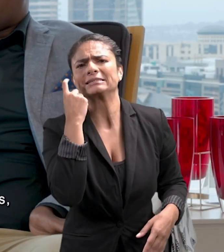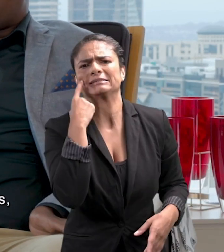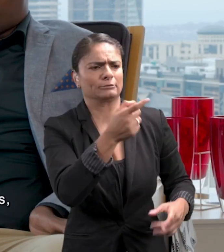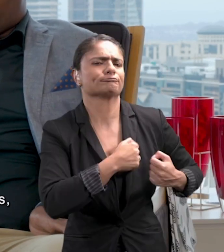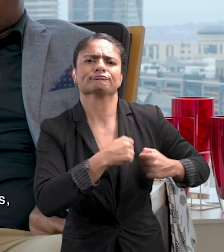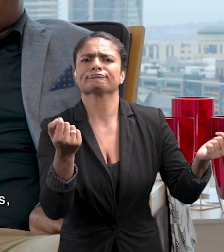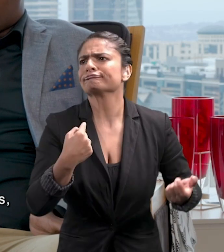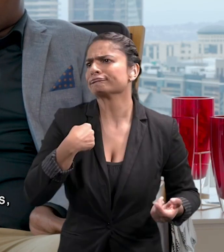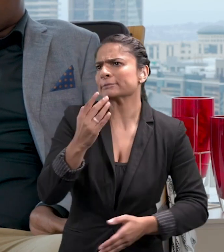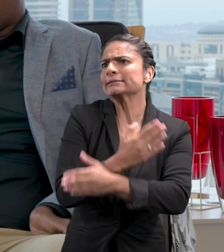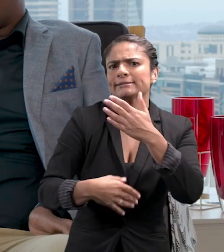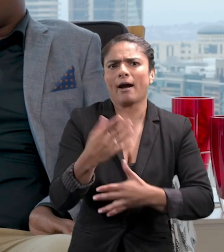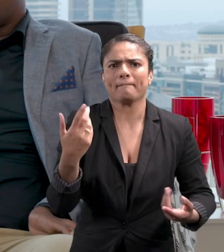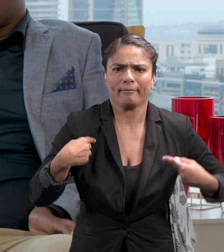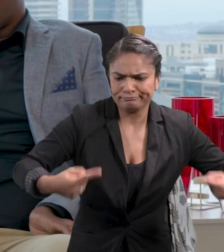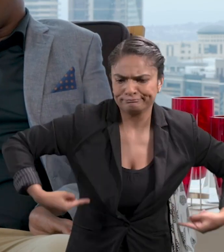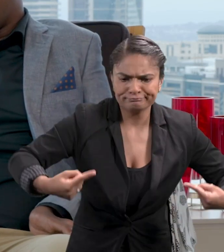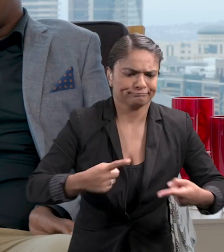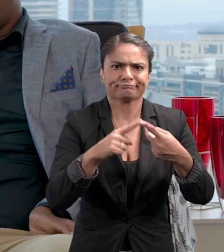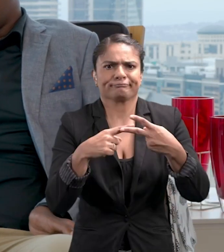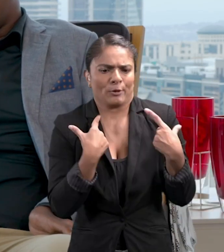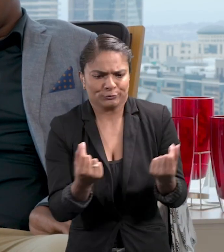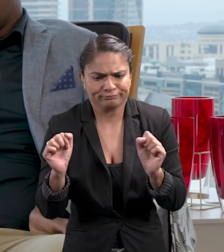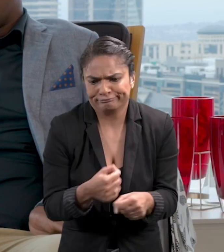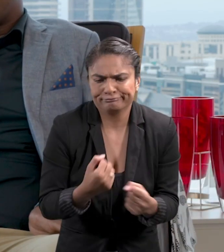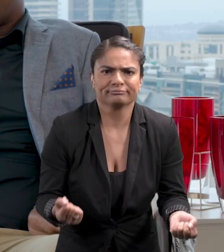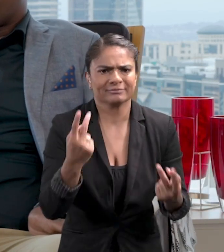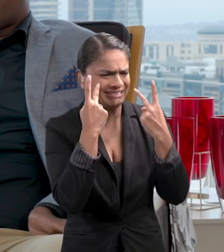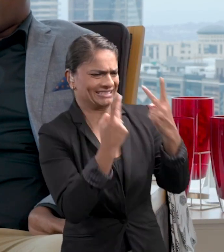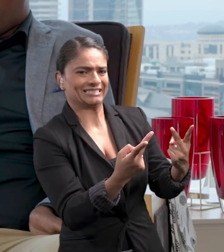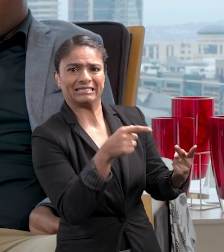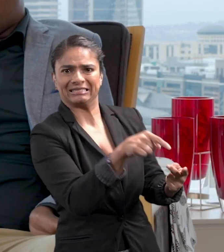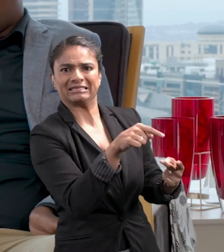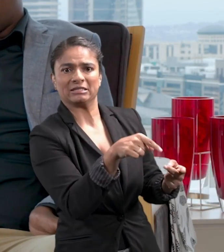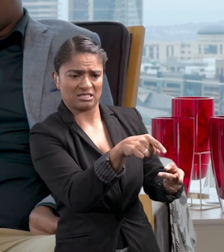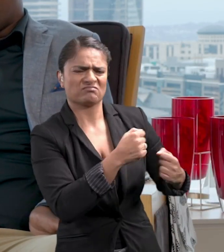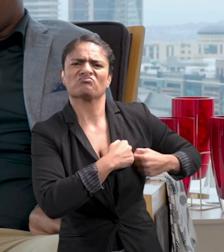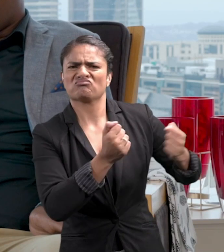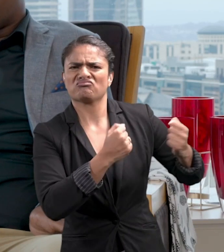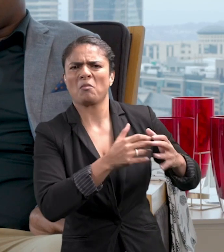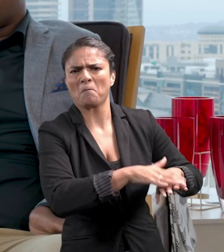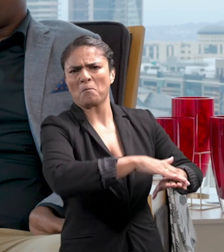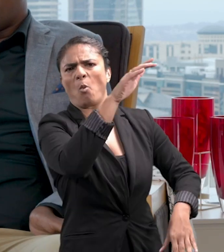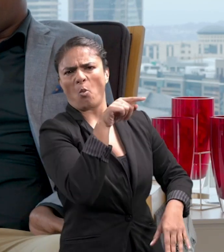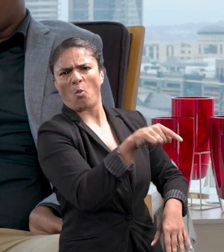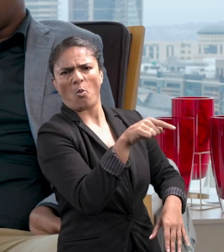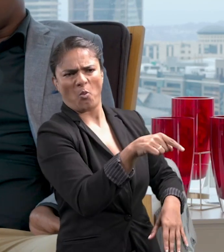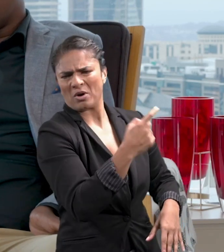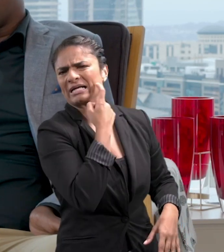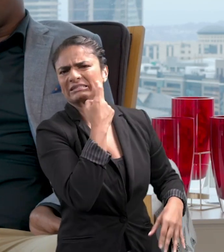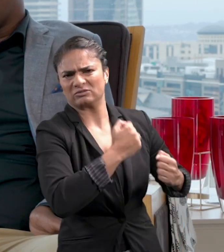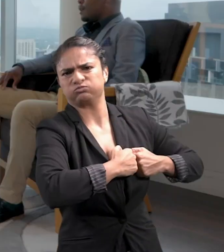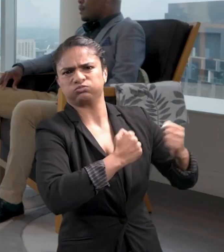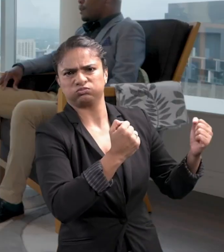little easier for them to declare their self-apparent disabilities because it's already obvious to majority of them, so it's easy for them